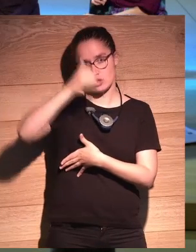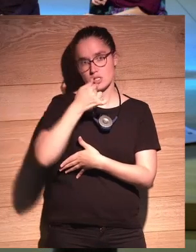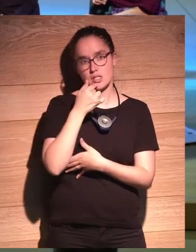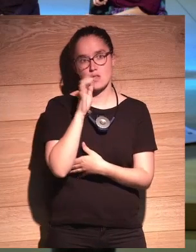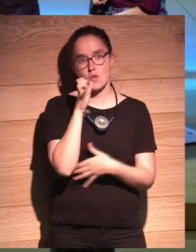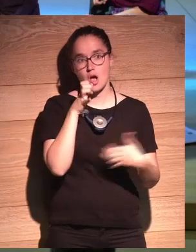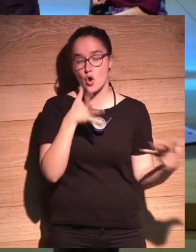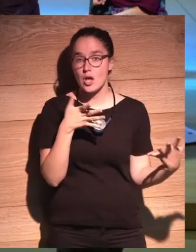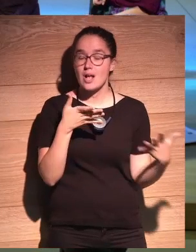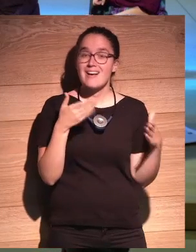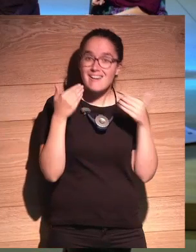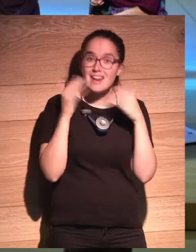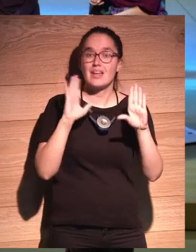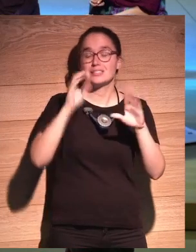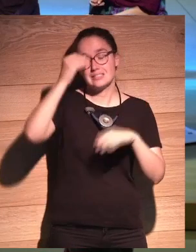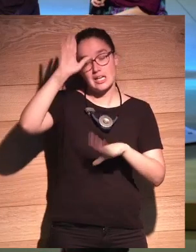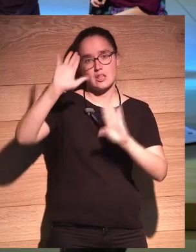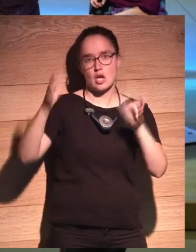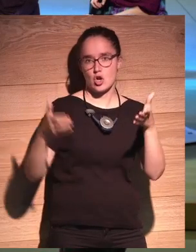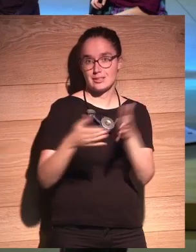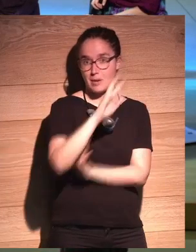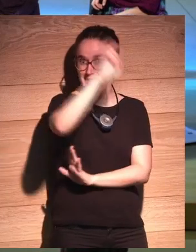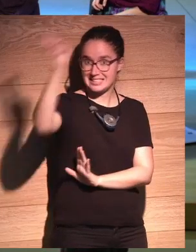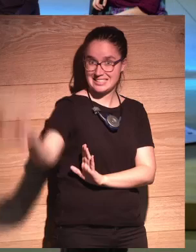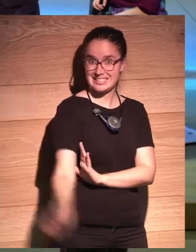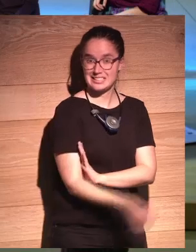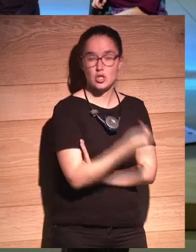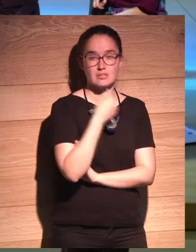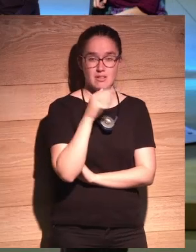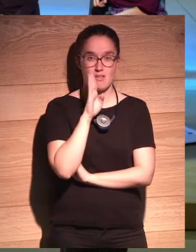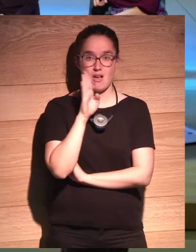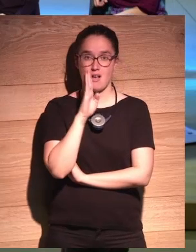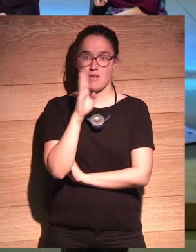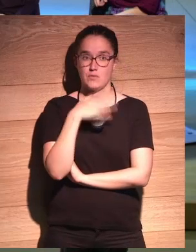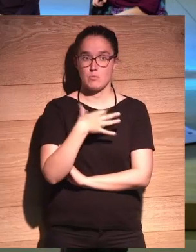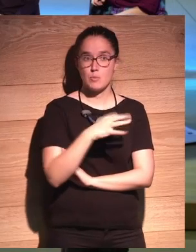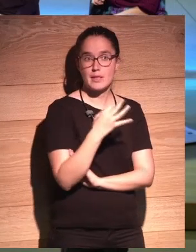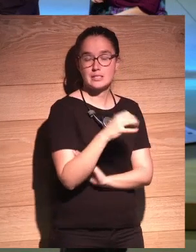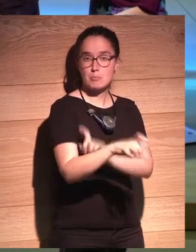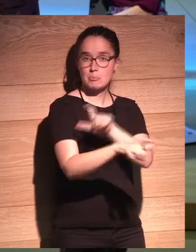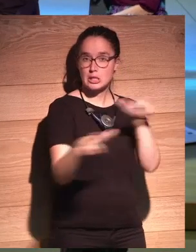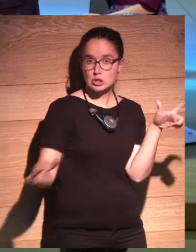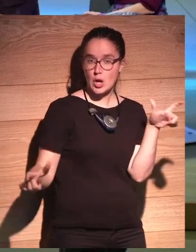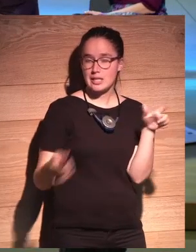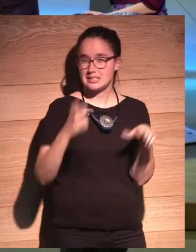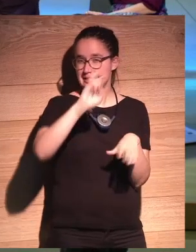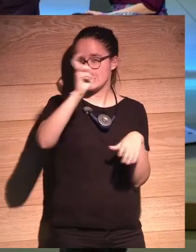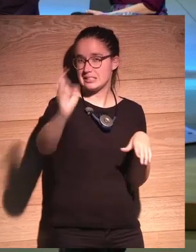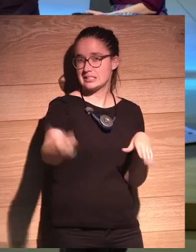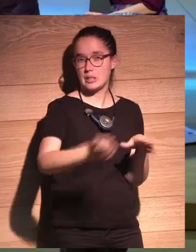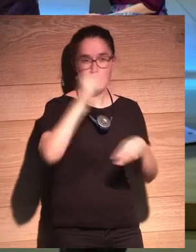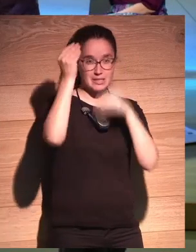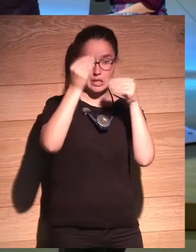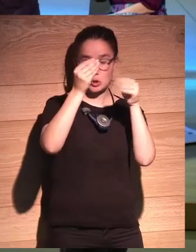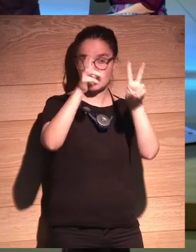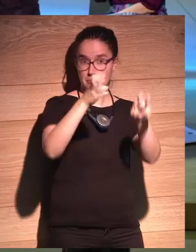layer. That is what you're mentioning now. With this collective intelligence, but being so heterogeneous, that this is what you're saying, when you can put many different